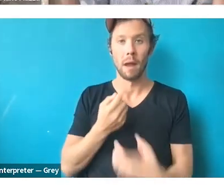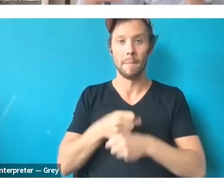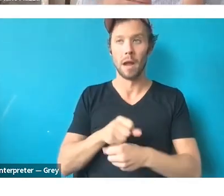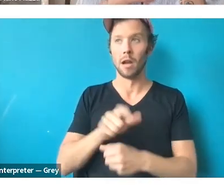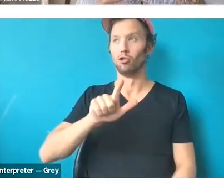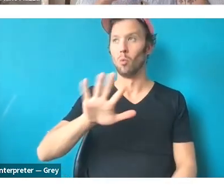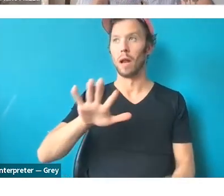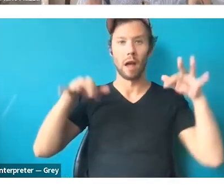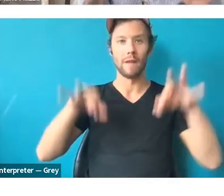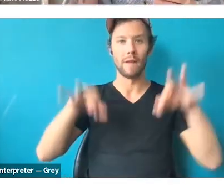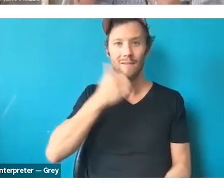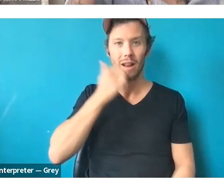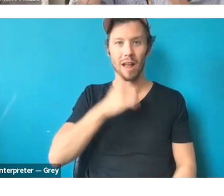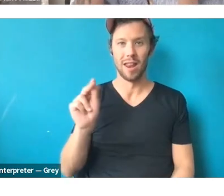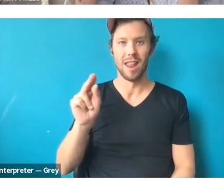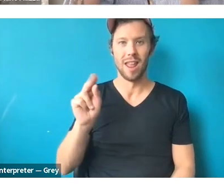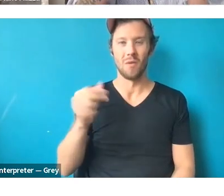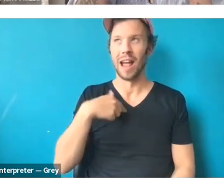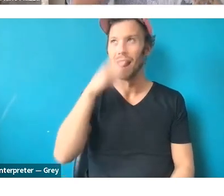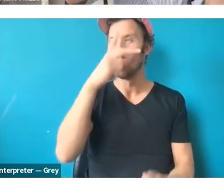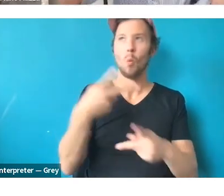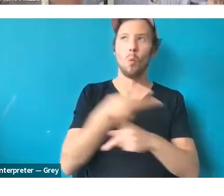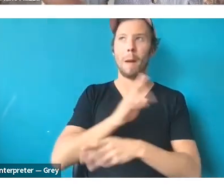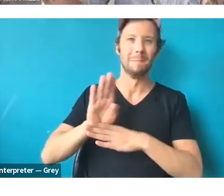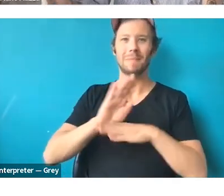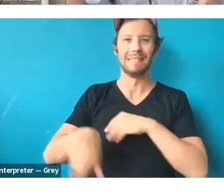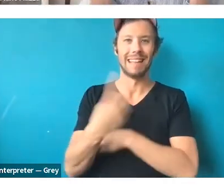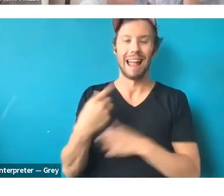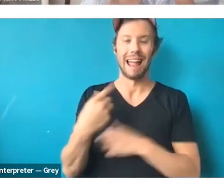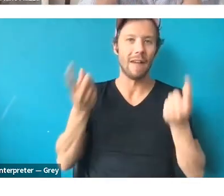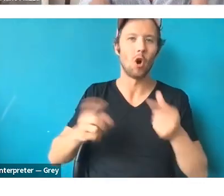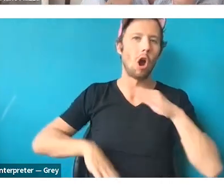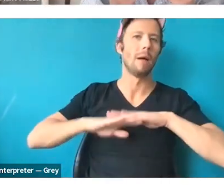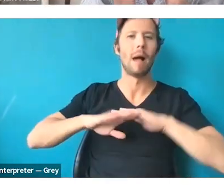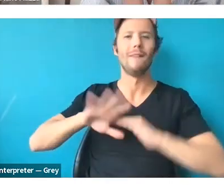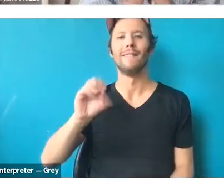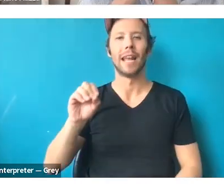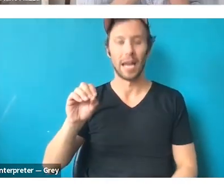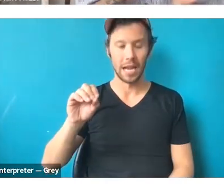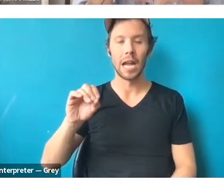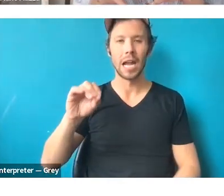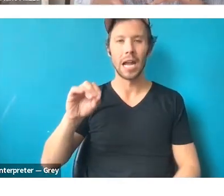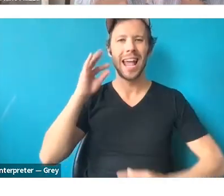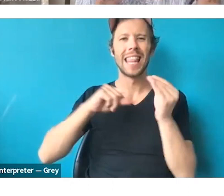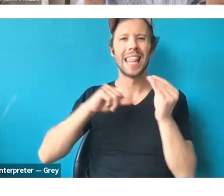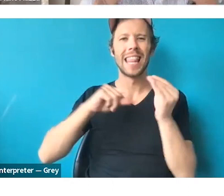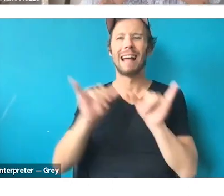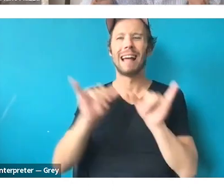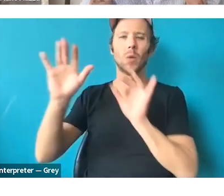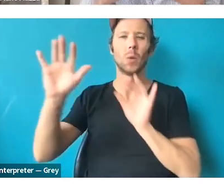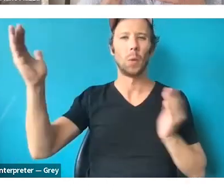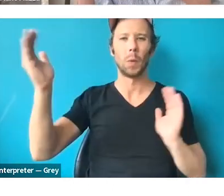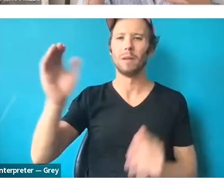50, right? So it's like when you're thinking about that a second and just the sheer volume of what that actually looks like, we don't want to